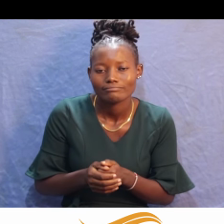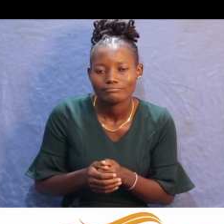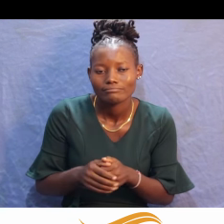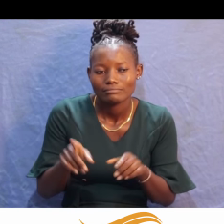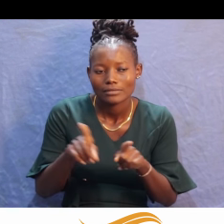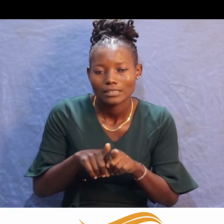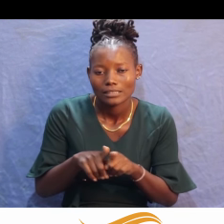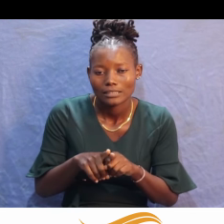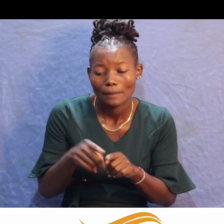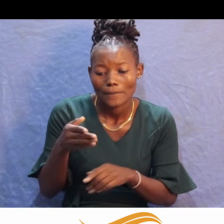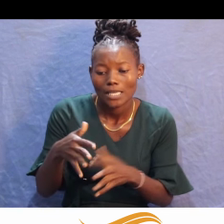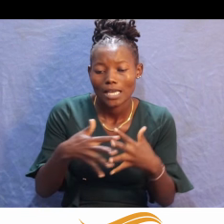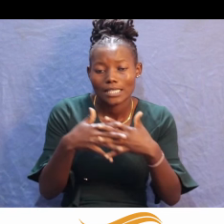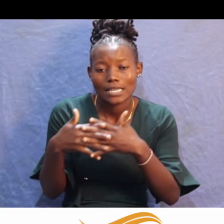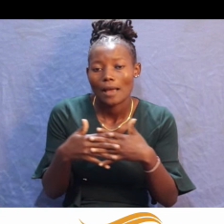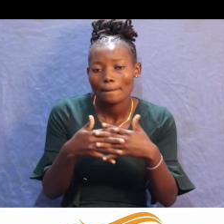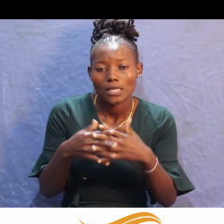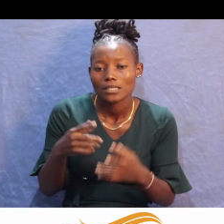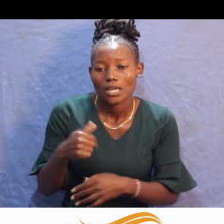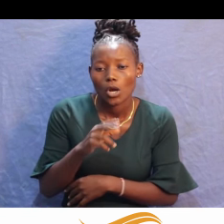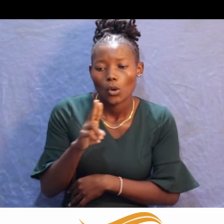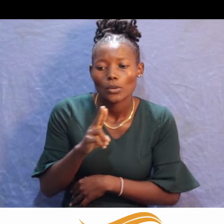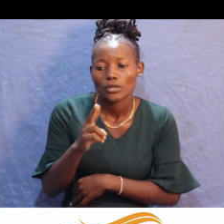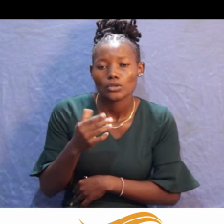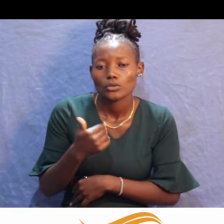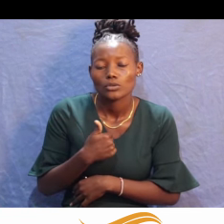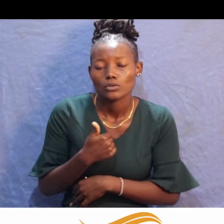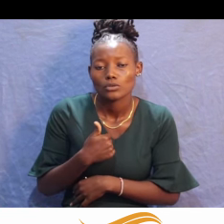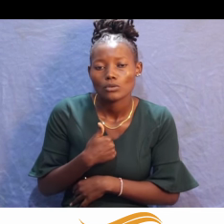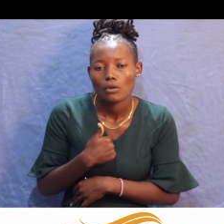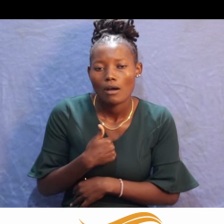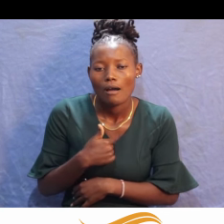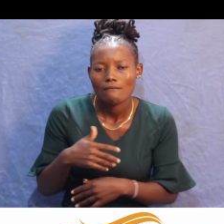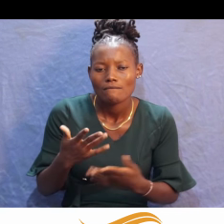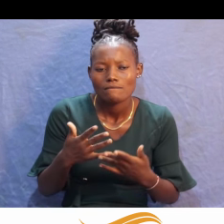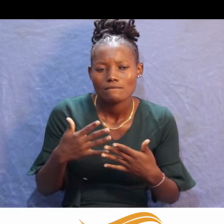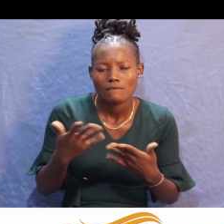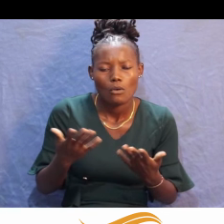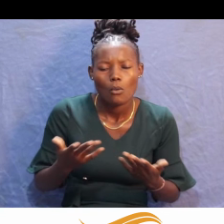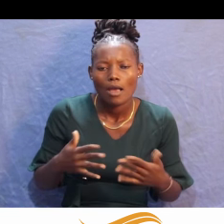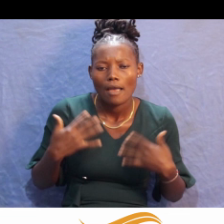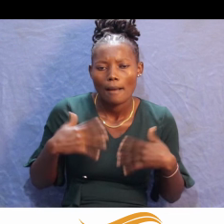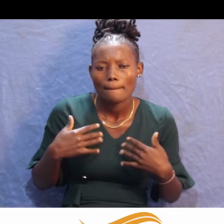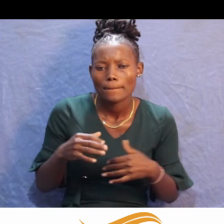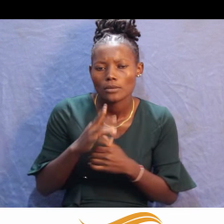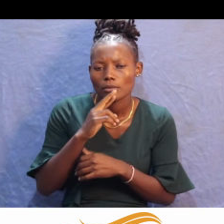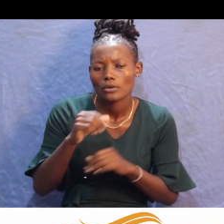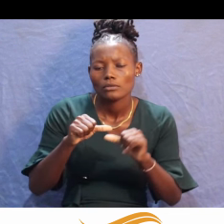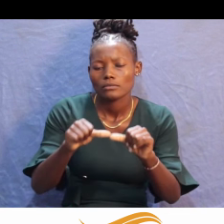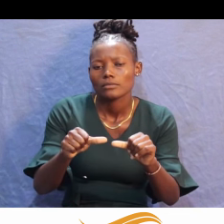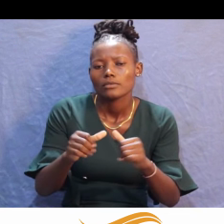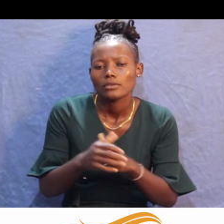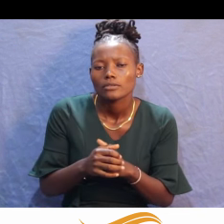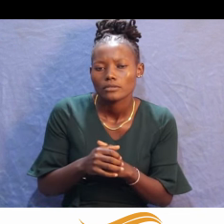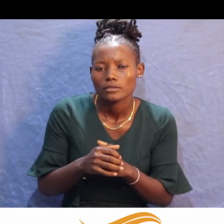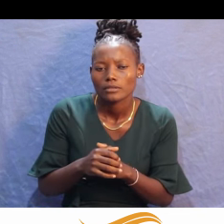And here in America, it used to be primarily America, where people are continually to be